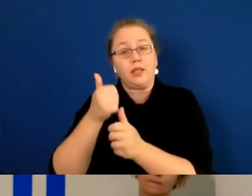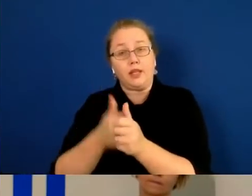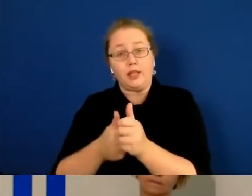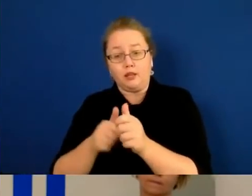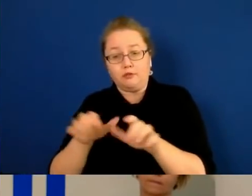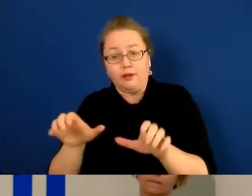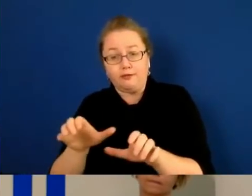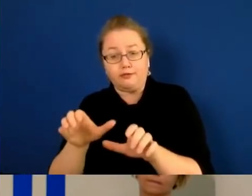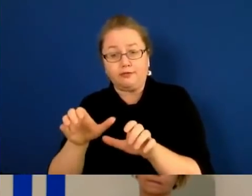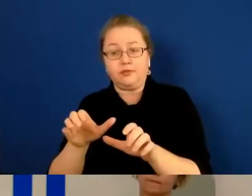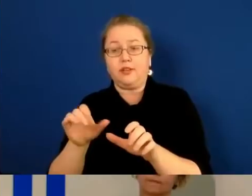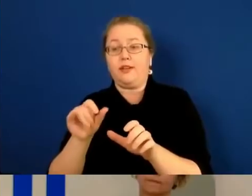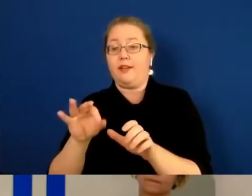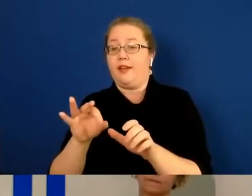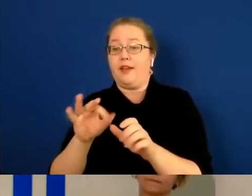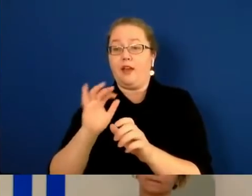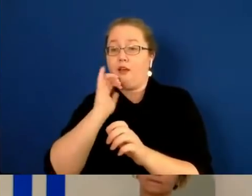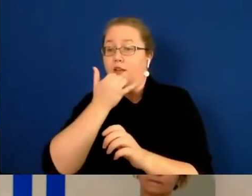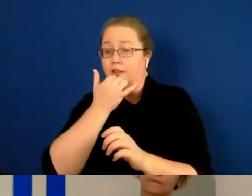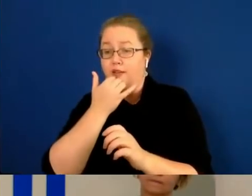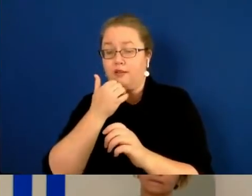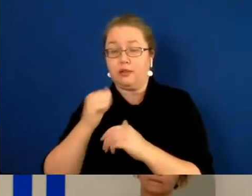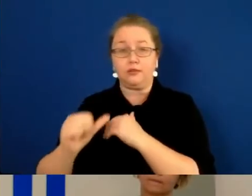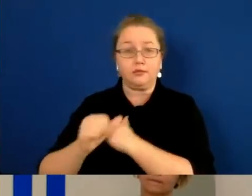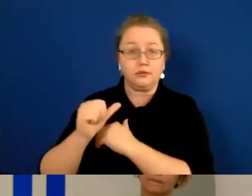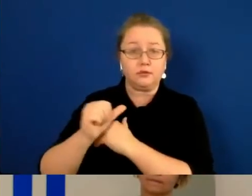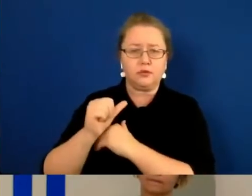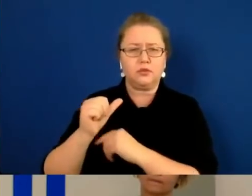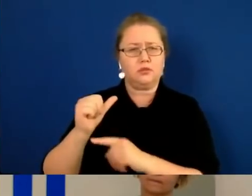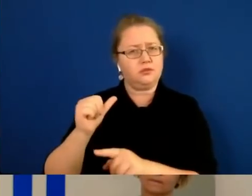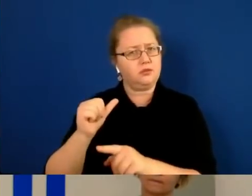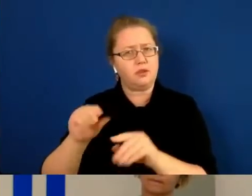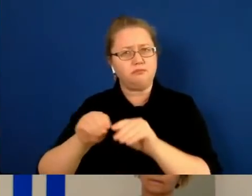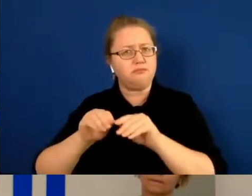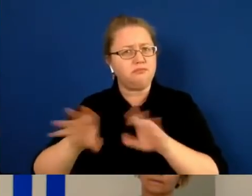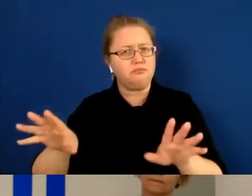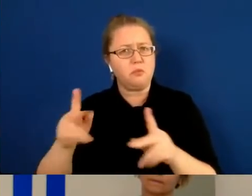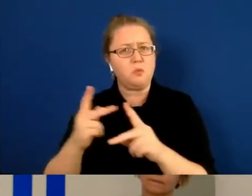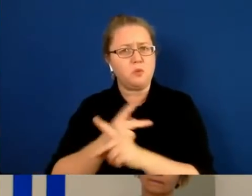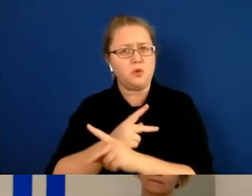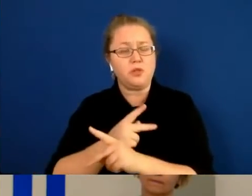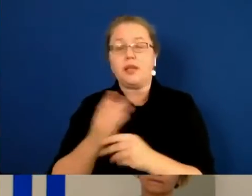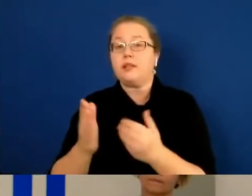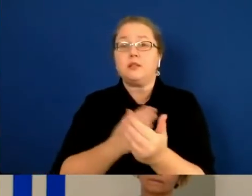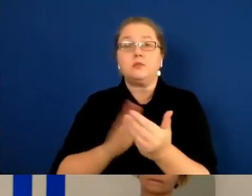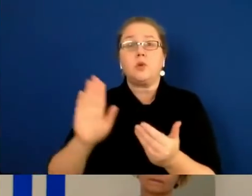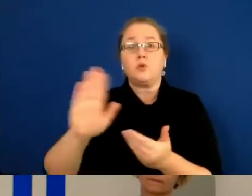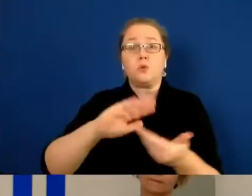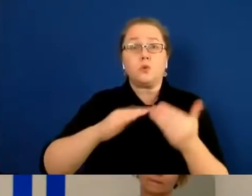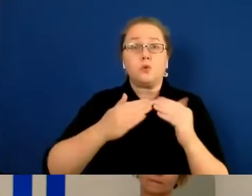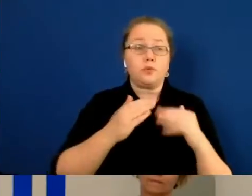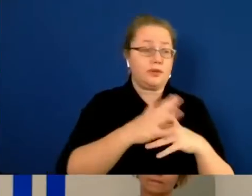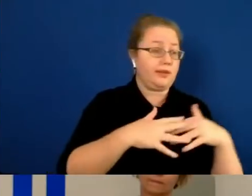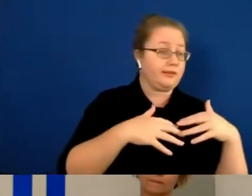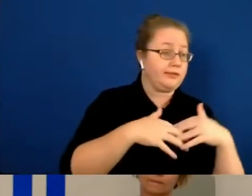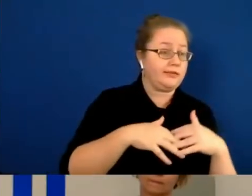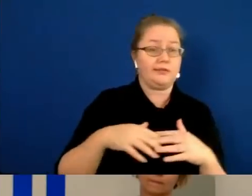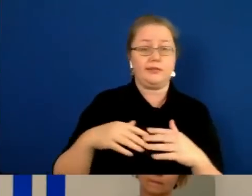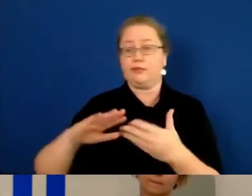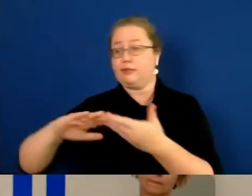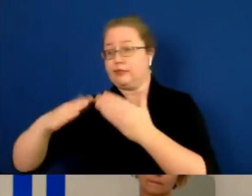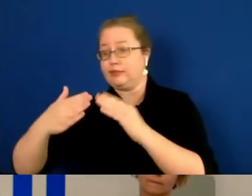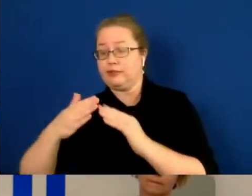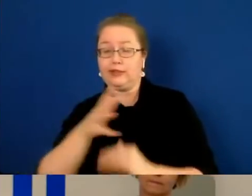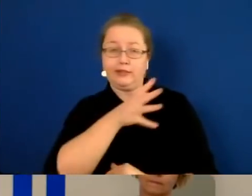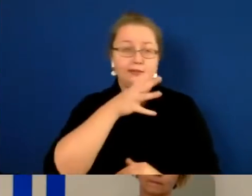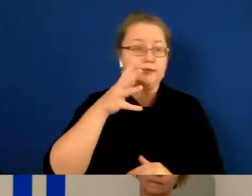single community, every one of us, is part of the fight to stop the spread. Our commitment holds. To keep people safe, to fight